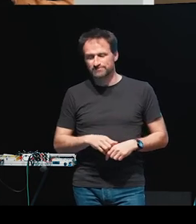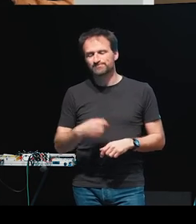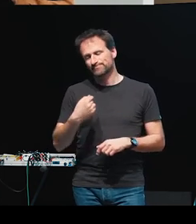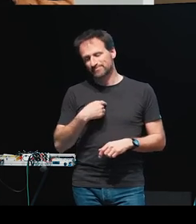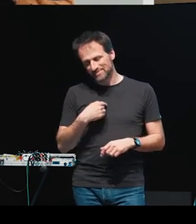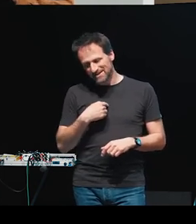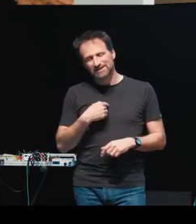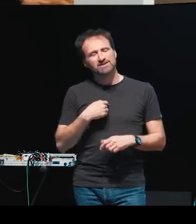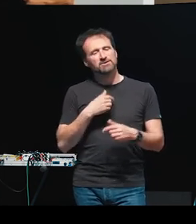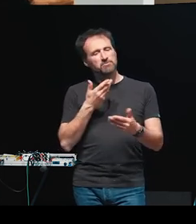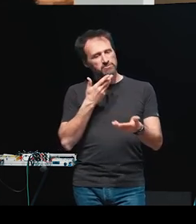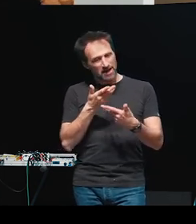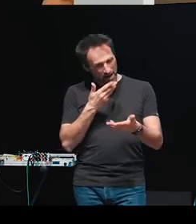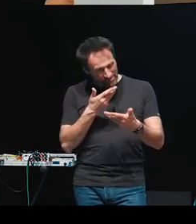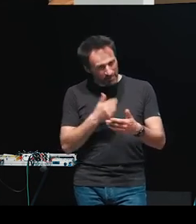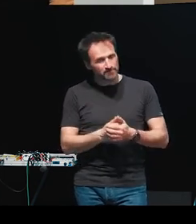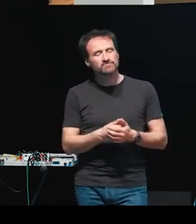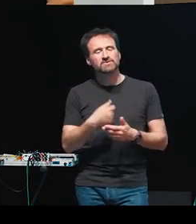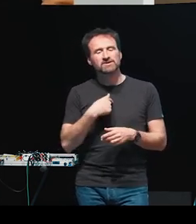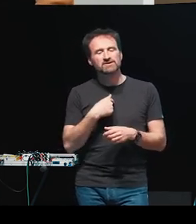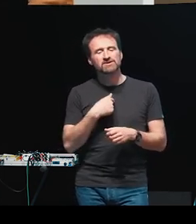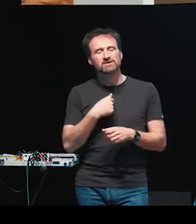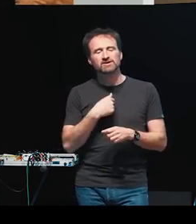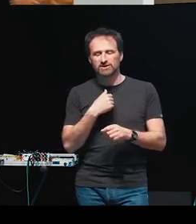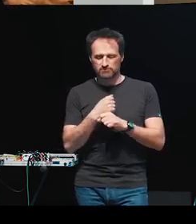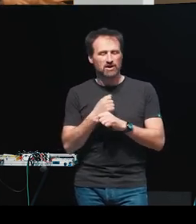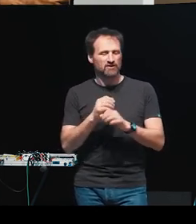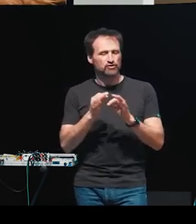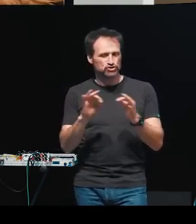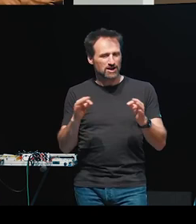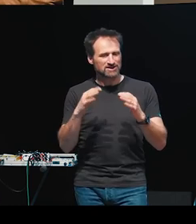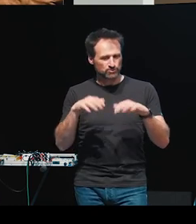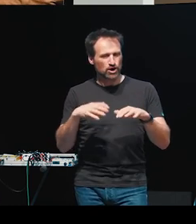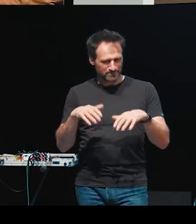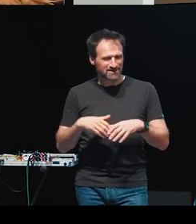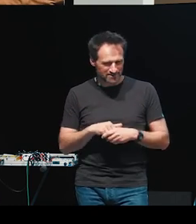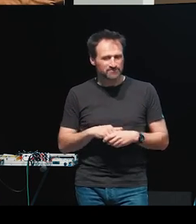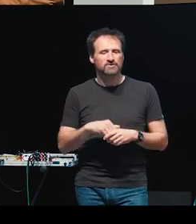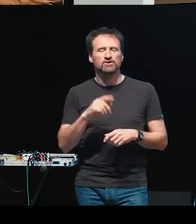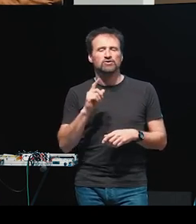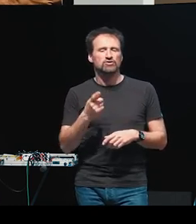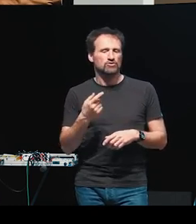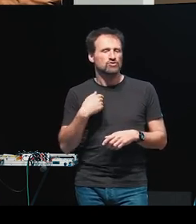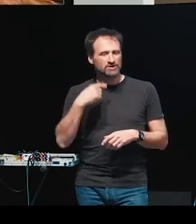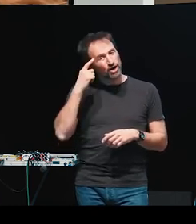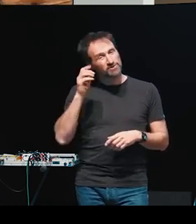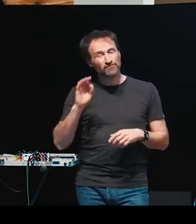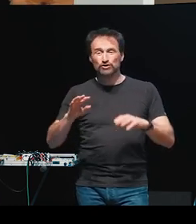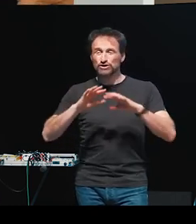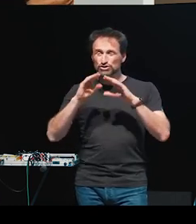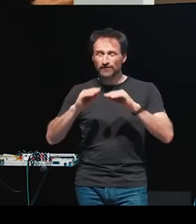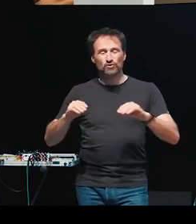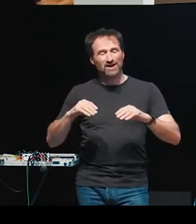I'm a consultant. I really love functional programming, and I think it can improve the world of software